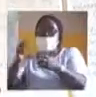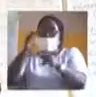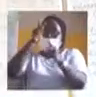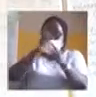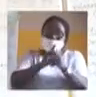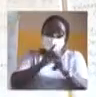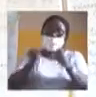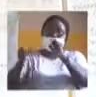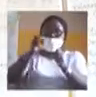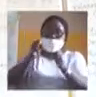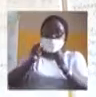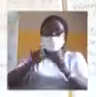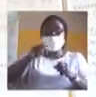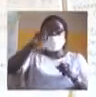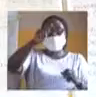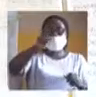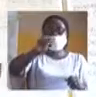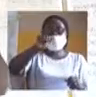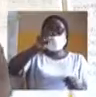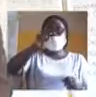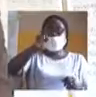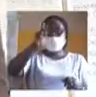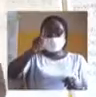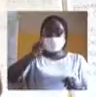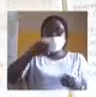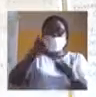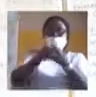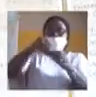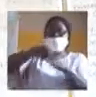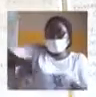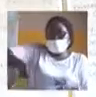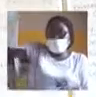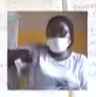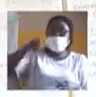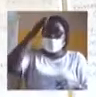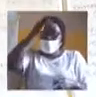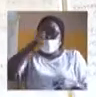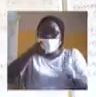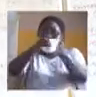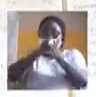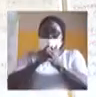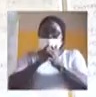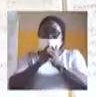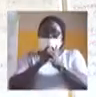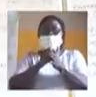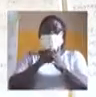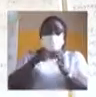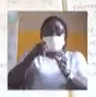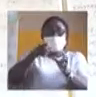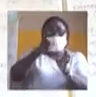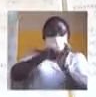jerrycans. Why is the demand for fuel increasing? It's increasing because there is a fear the price will increase.